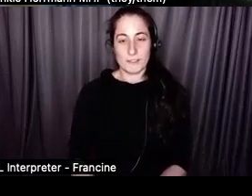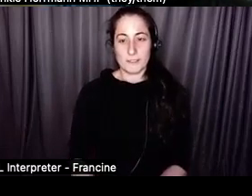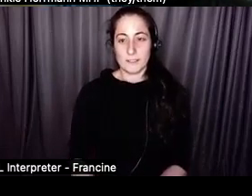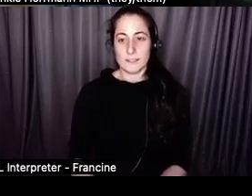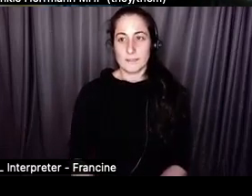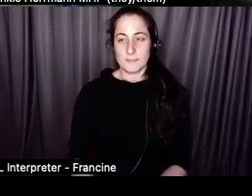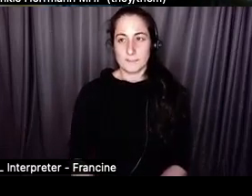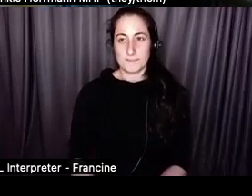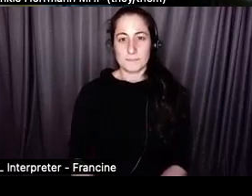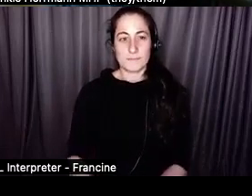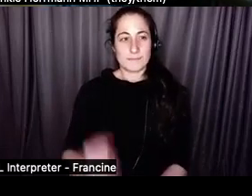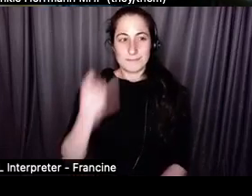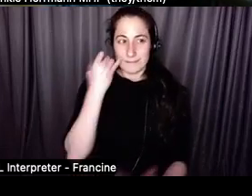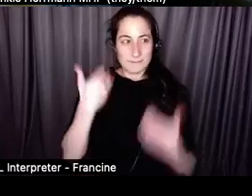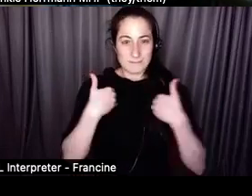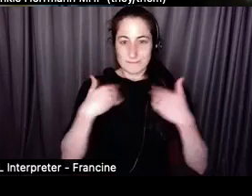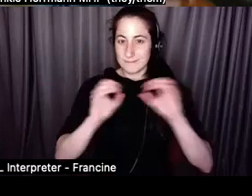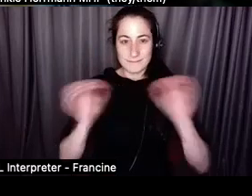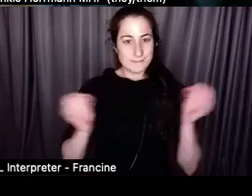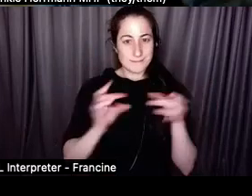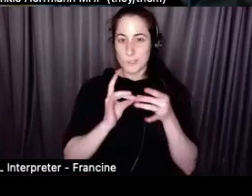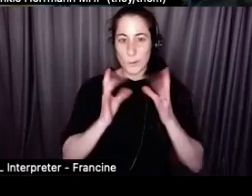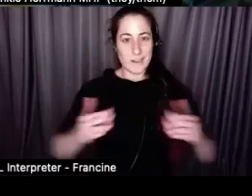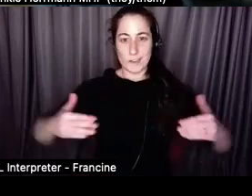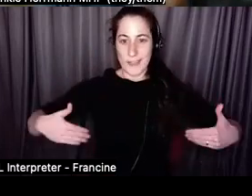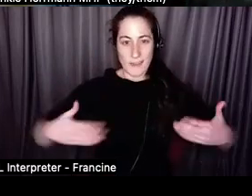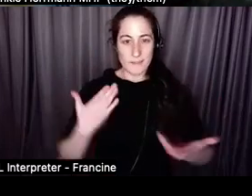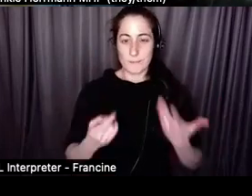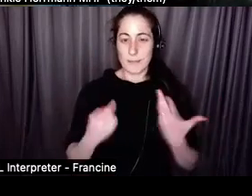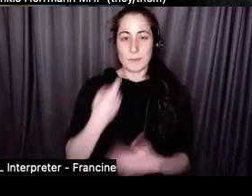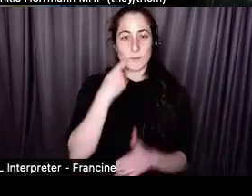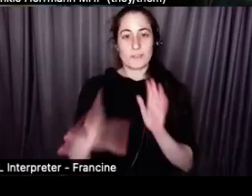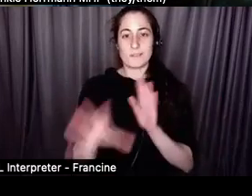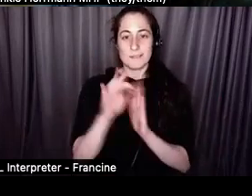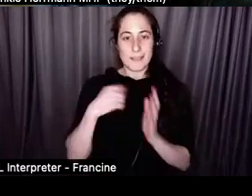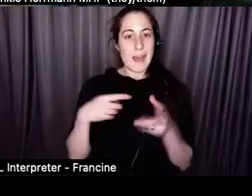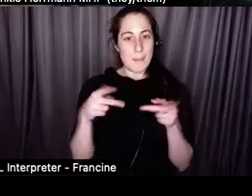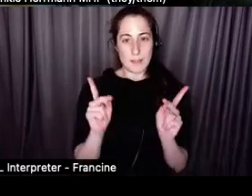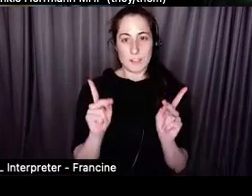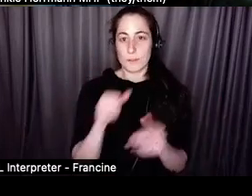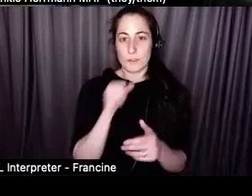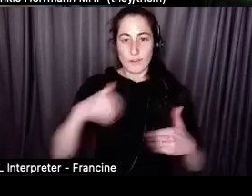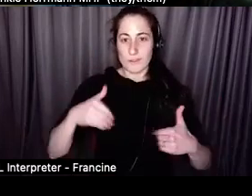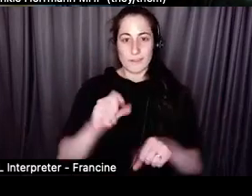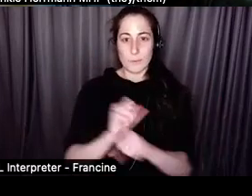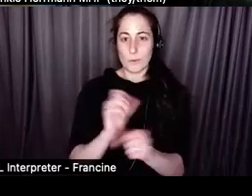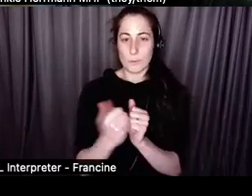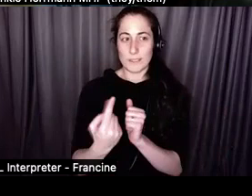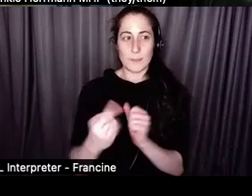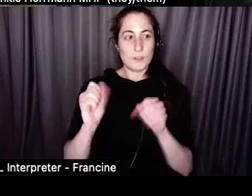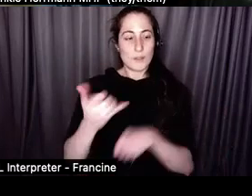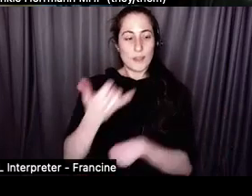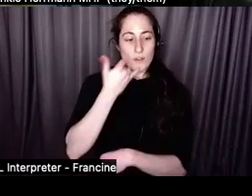So let's say you don't have a coordinator yet. You're not sure, you just found out you're eligible, or you're not working with anybody. You can call your plan's